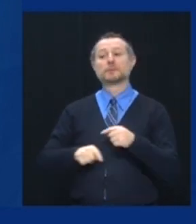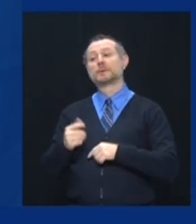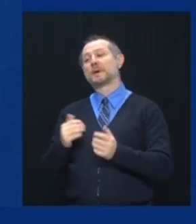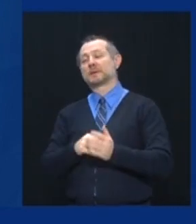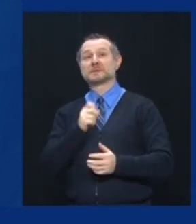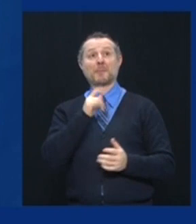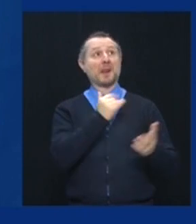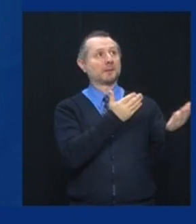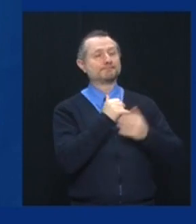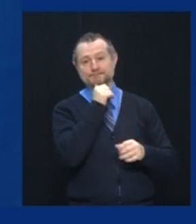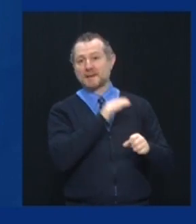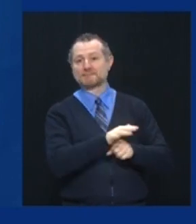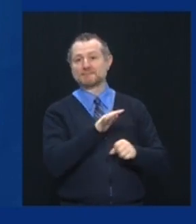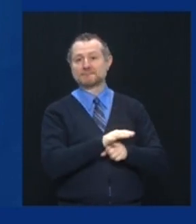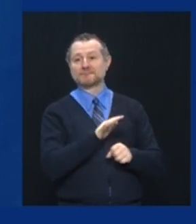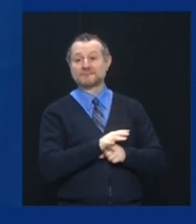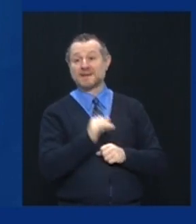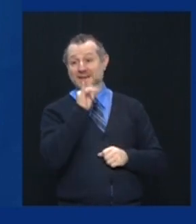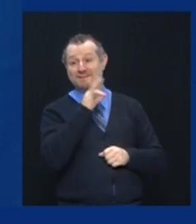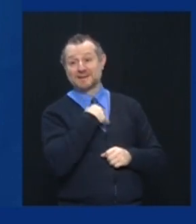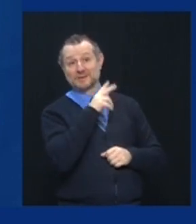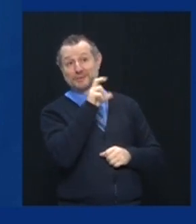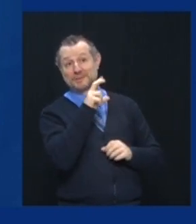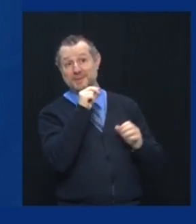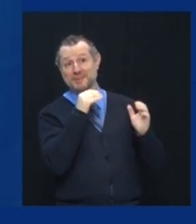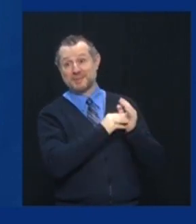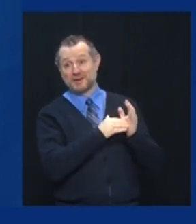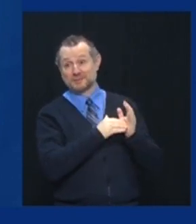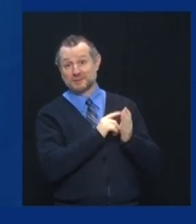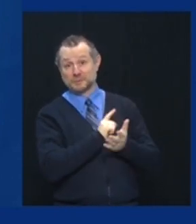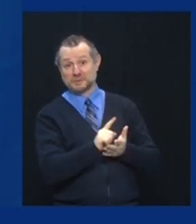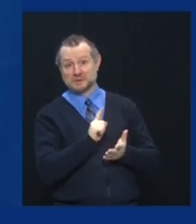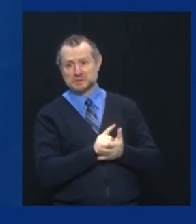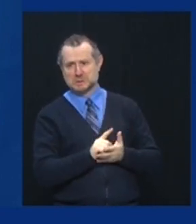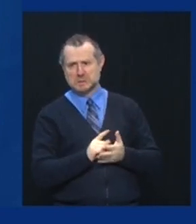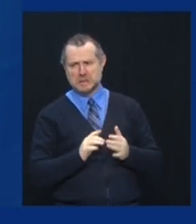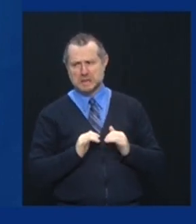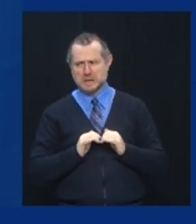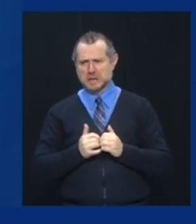300,000 vaccines per week, how long will it take you